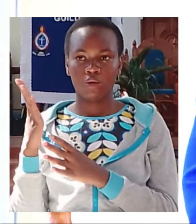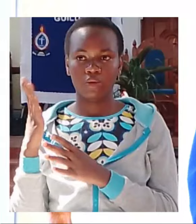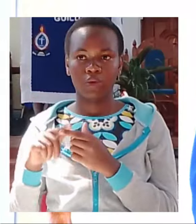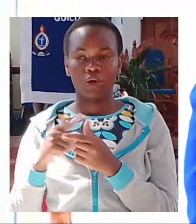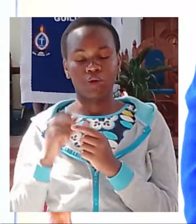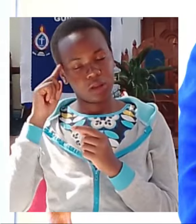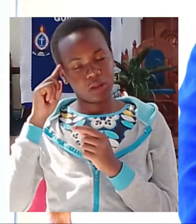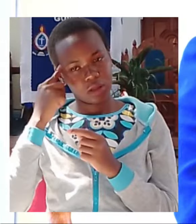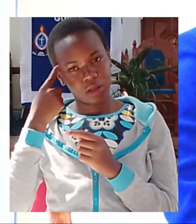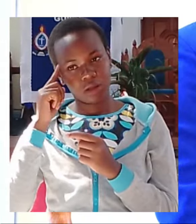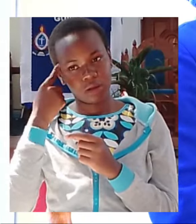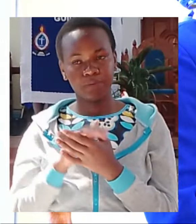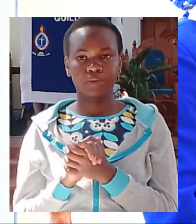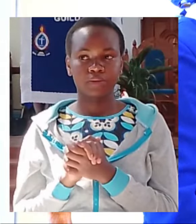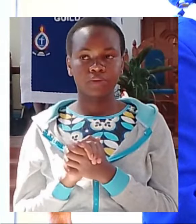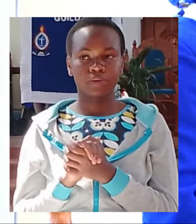rethink.